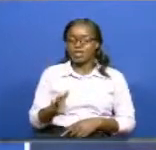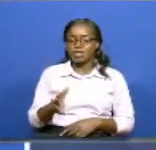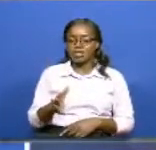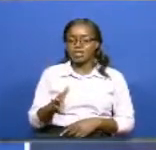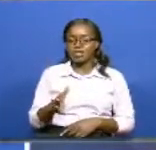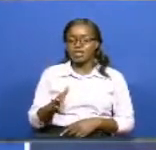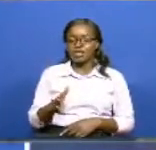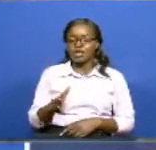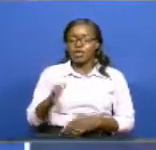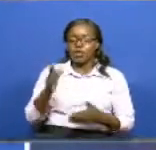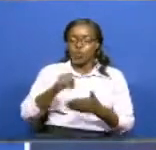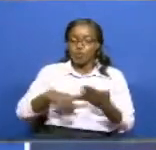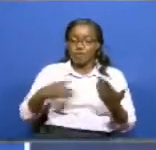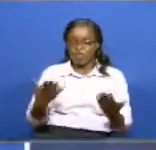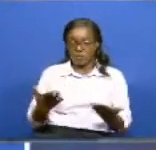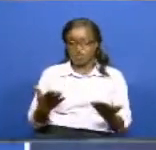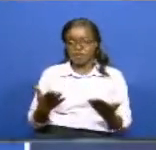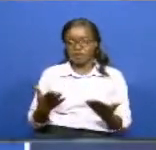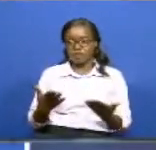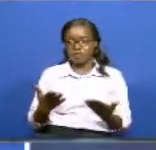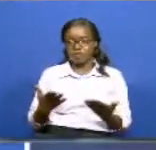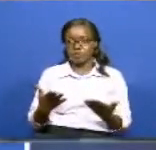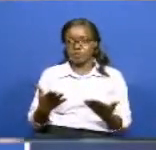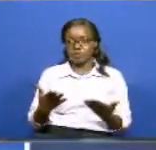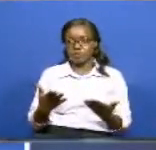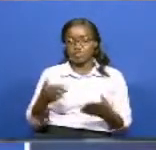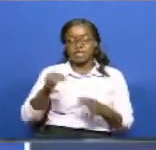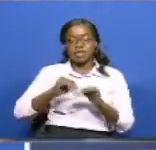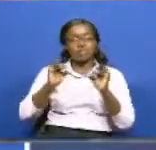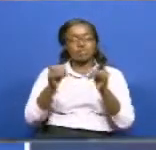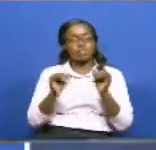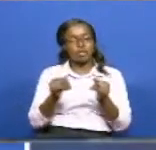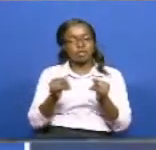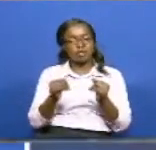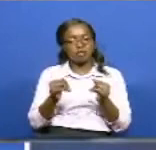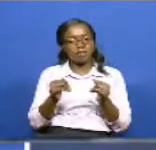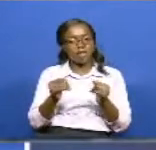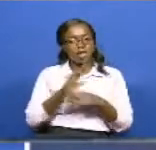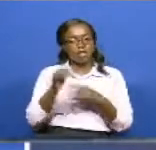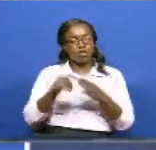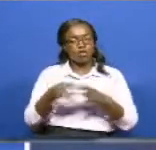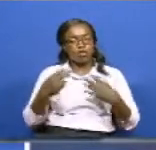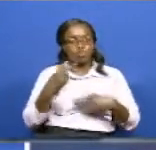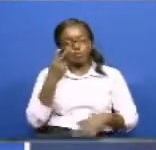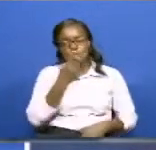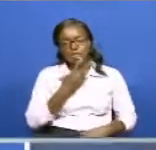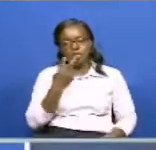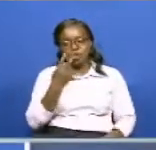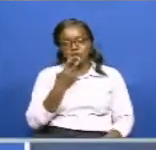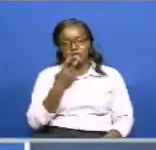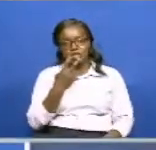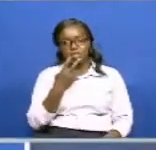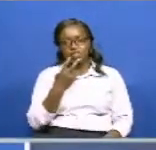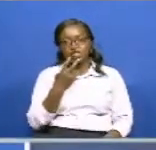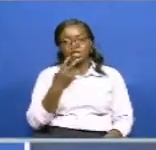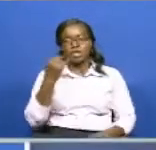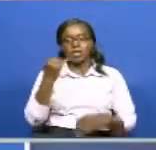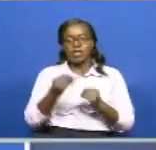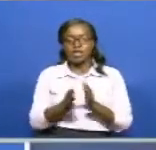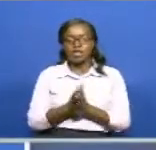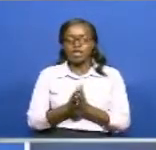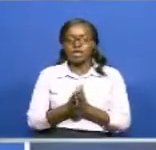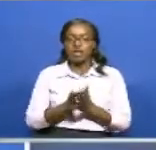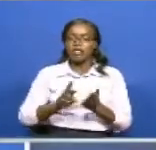impasse that has been in the media and on everybody's lips is going. The revenue